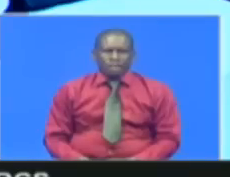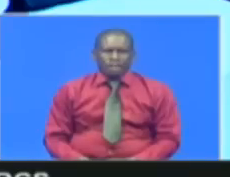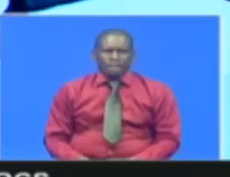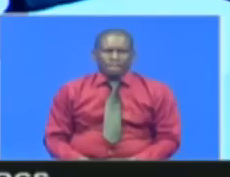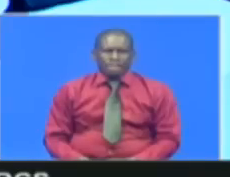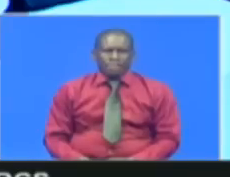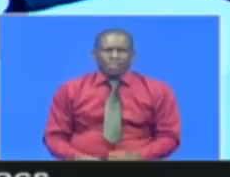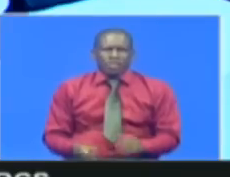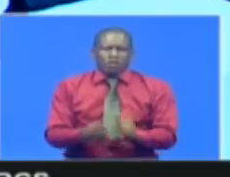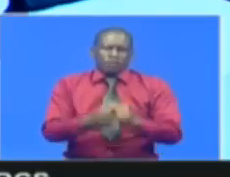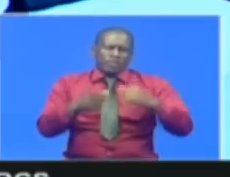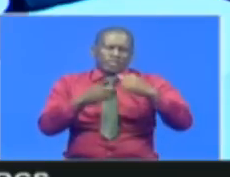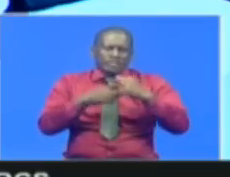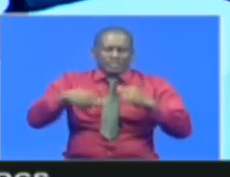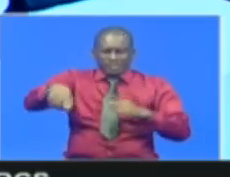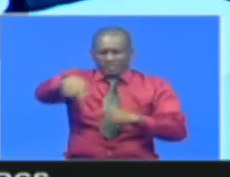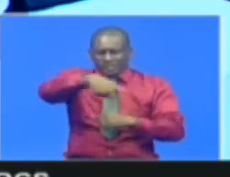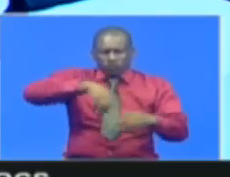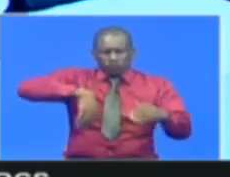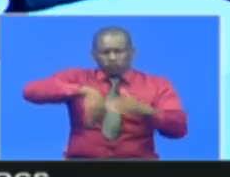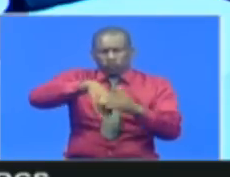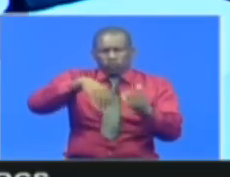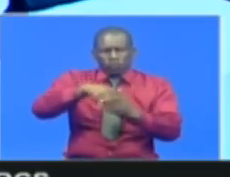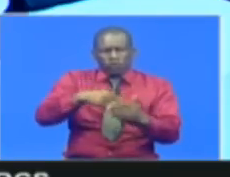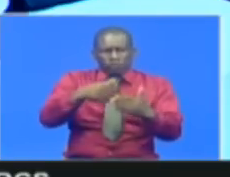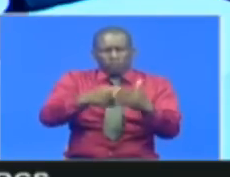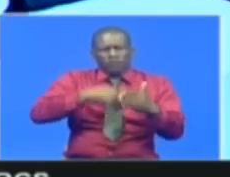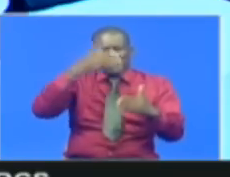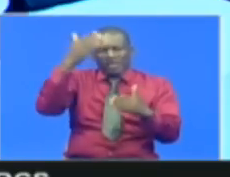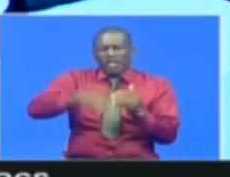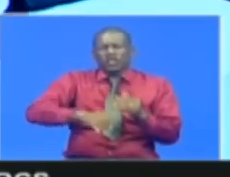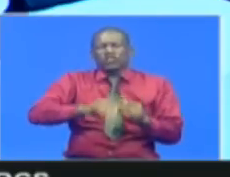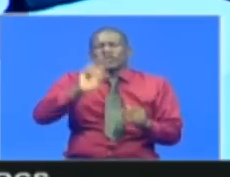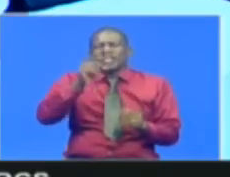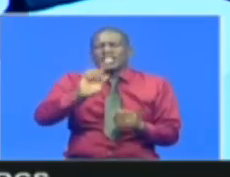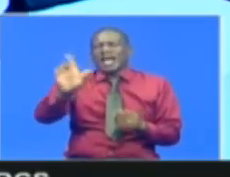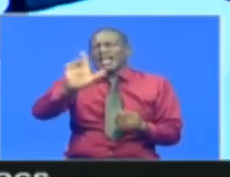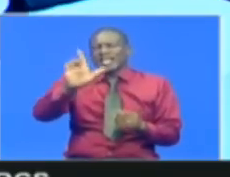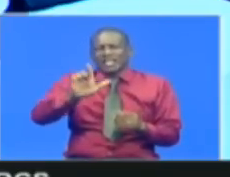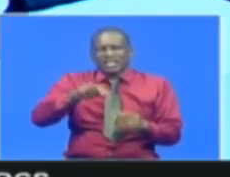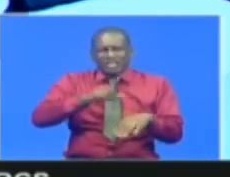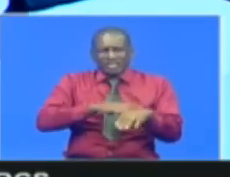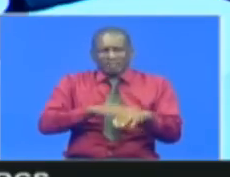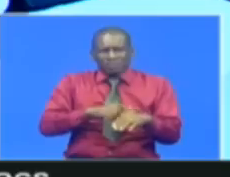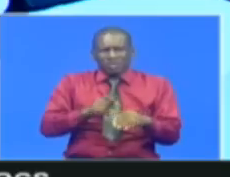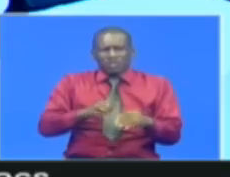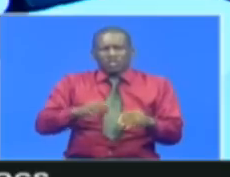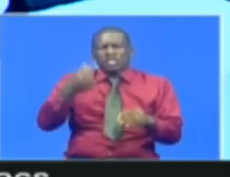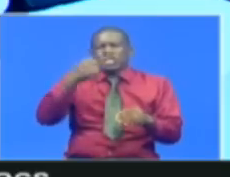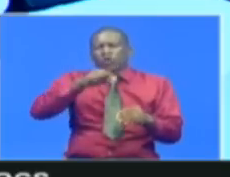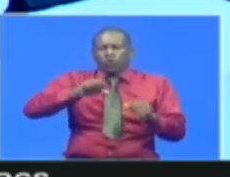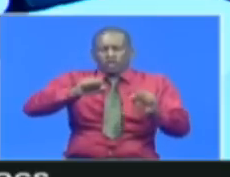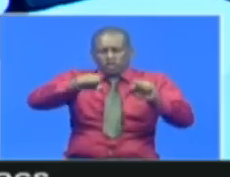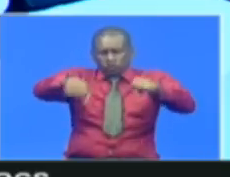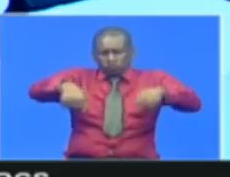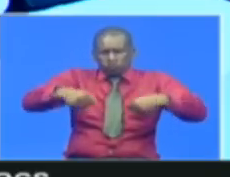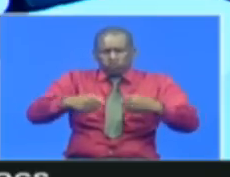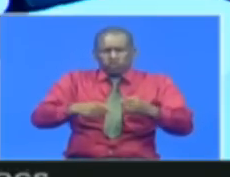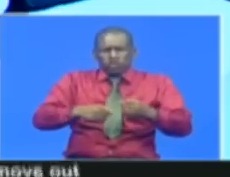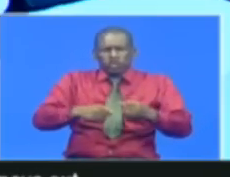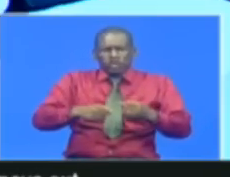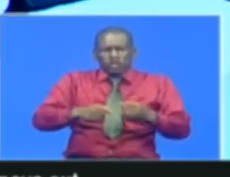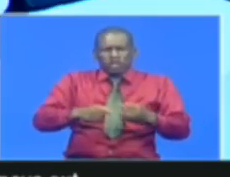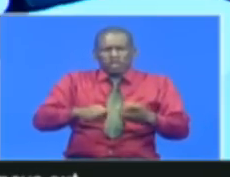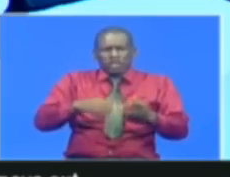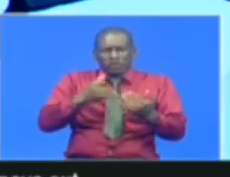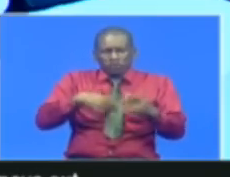And with 6 rounds of matches left until the end of the Kenyan Premier League season, the race for the league's golden boot is heating up. It's